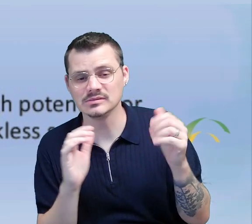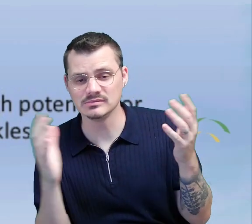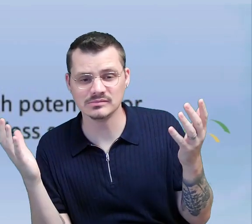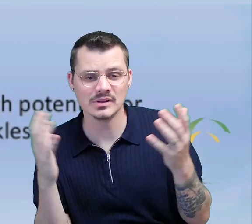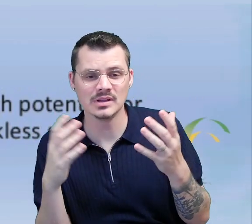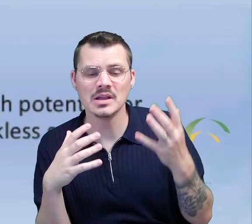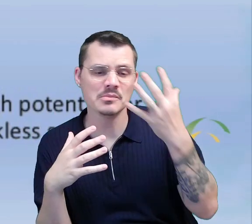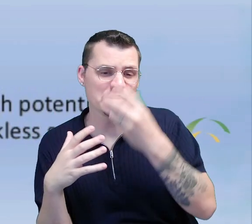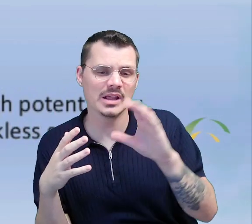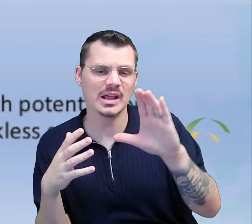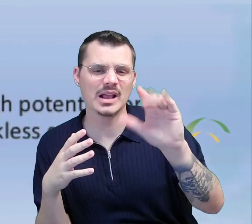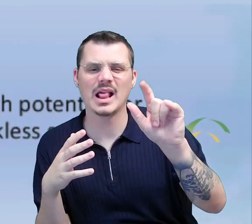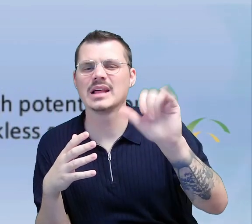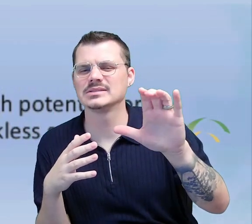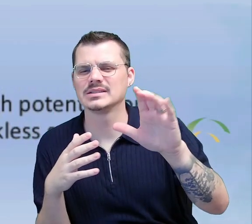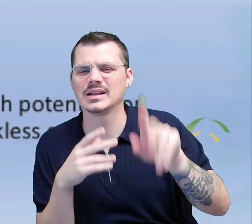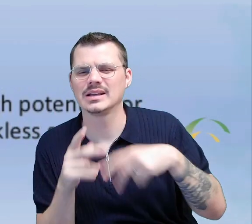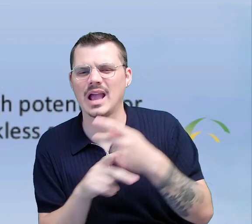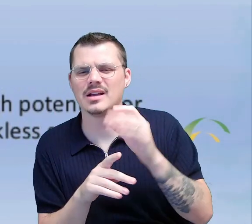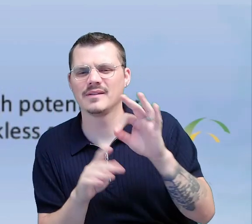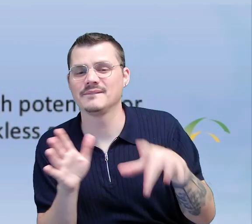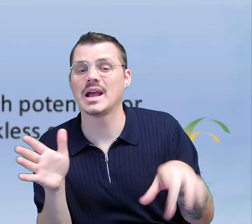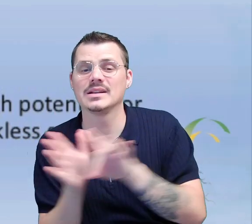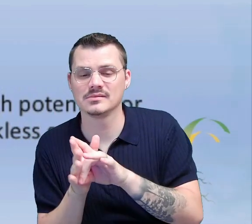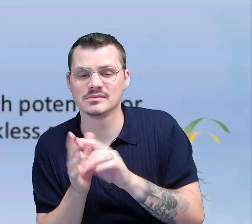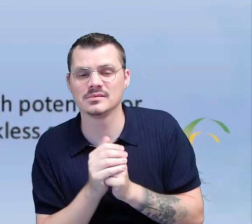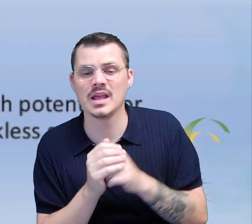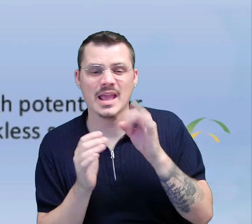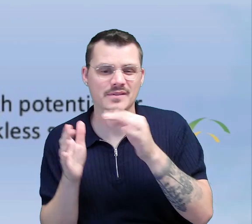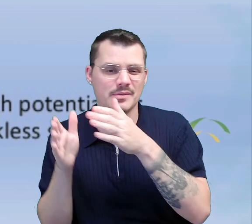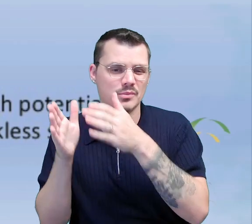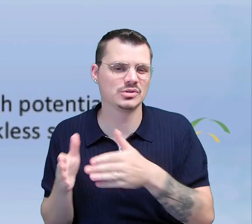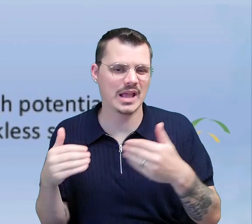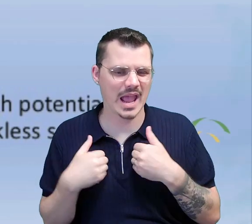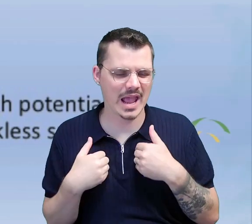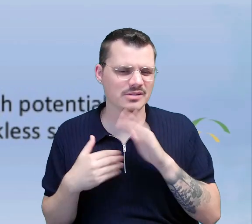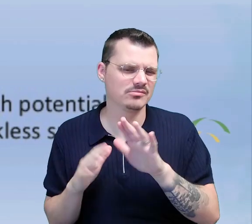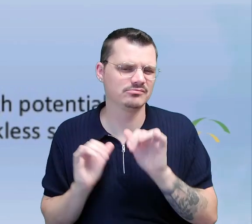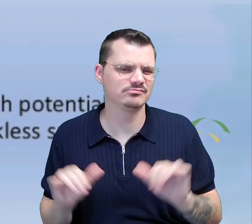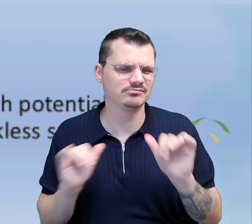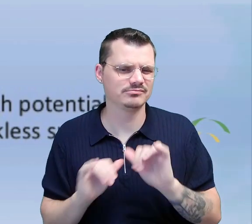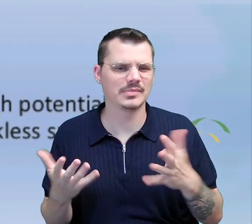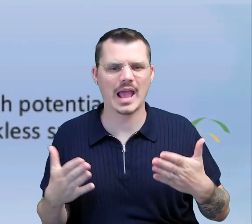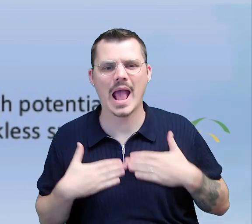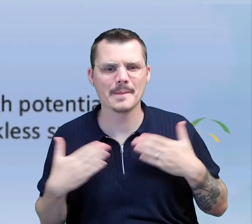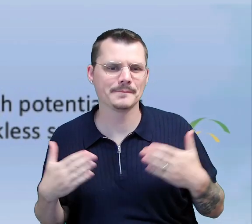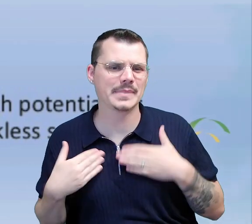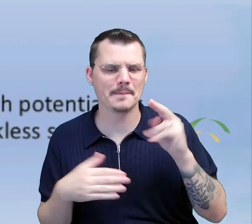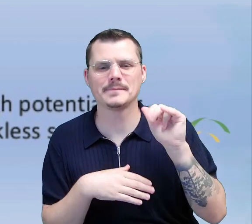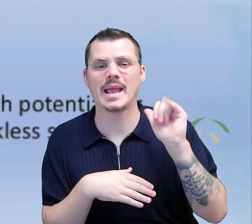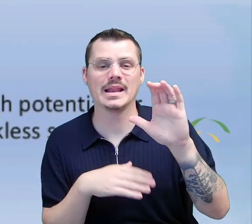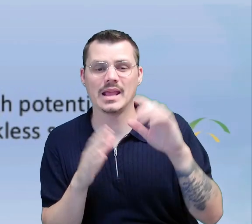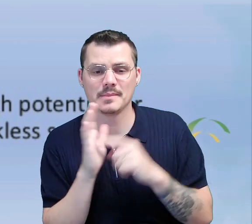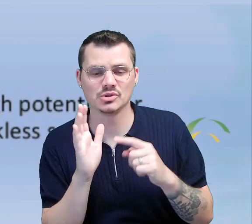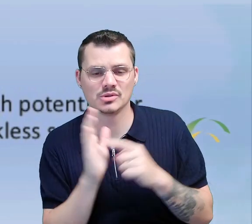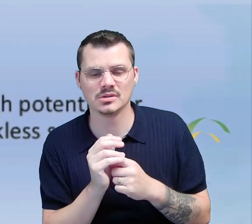pretty classic type of a finding if a person has the typical happy manic